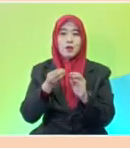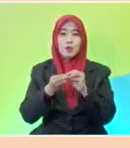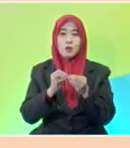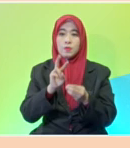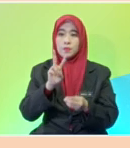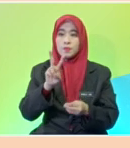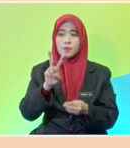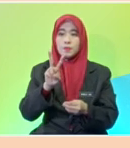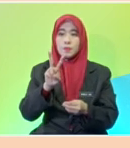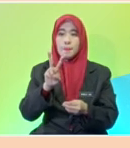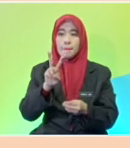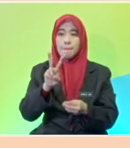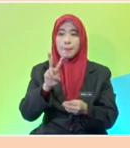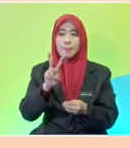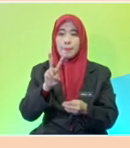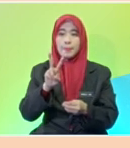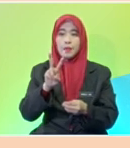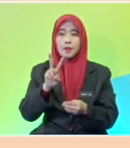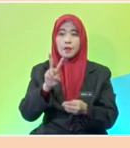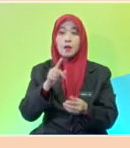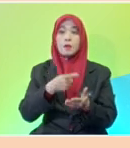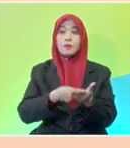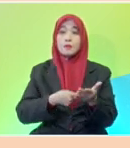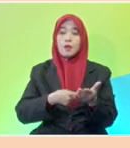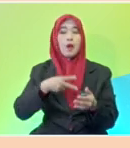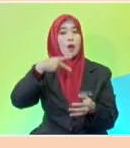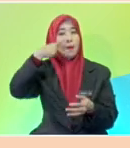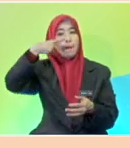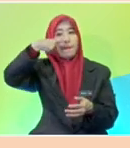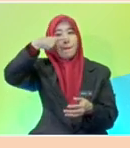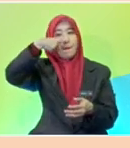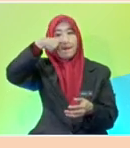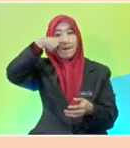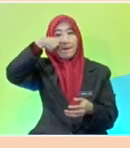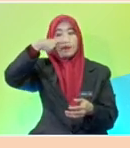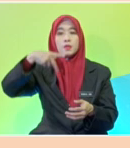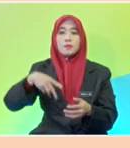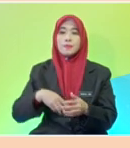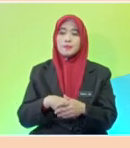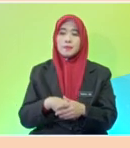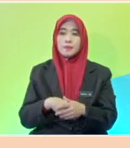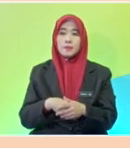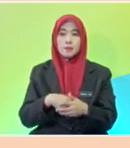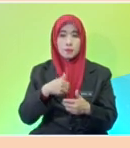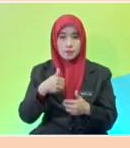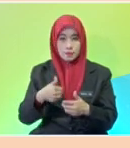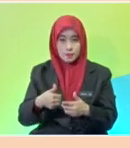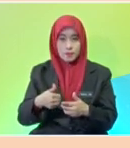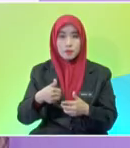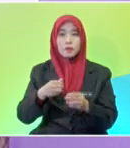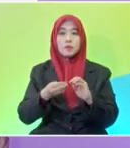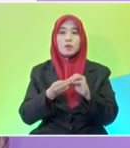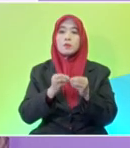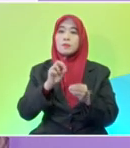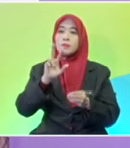is, what do you put there? Protein. Uh-huh. Yes, well done. Alright. And the third